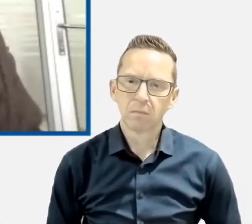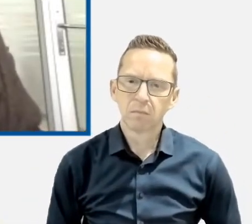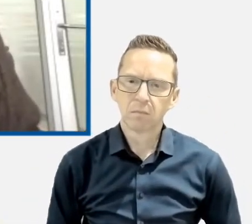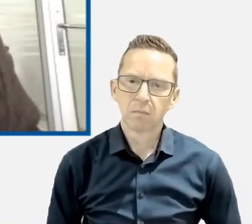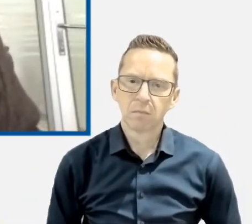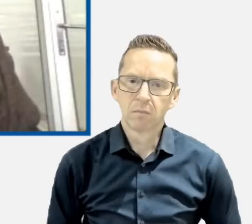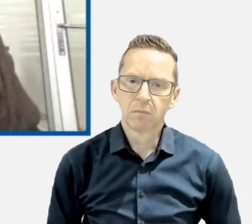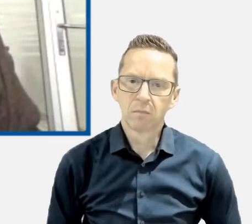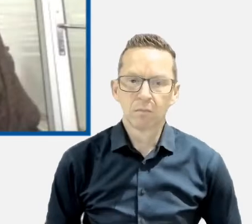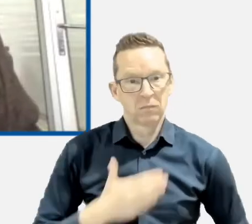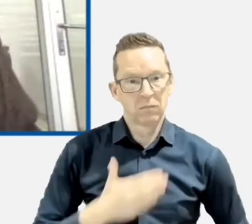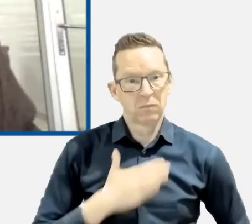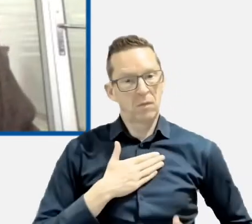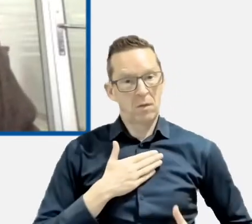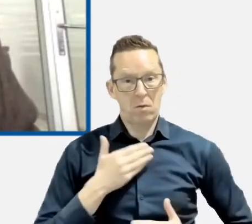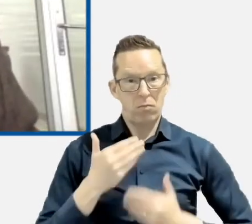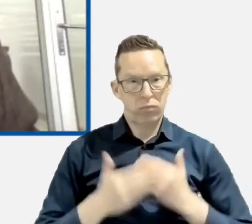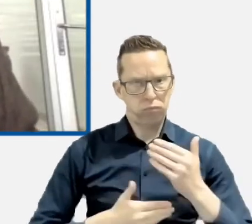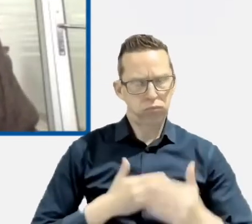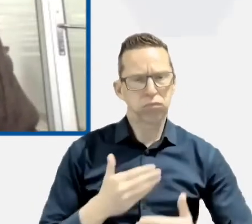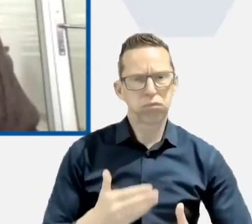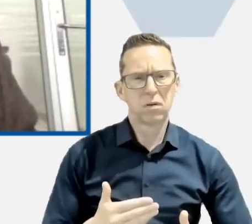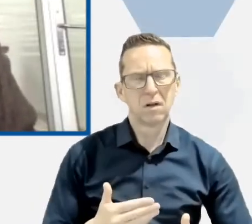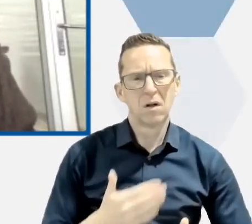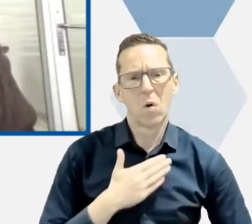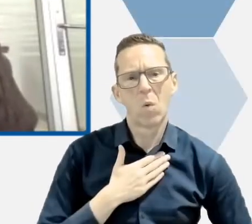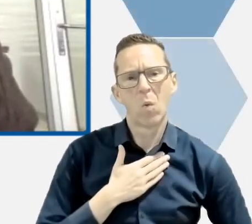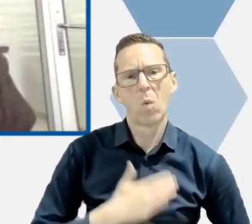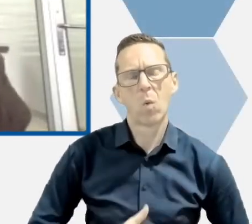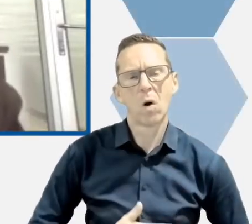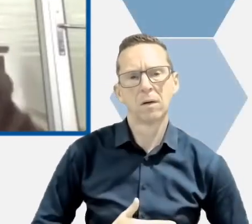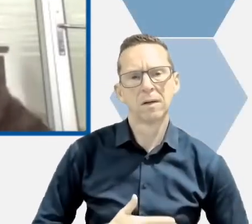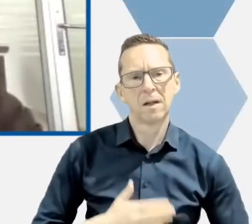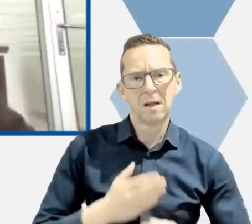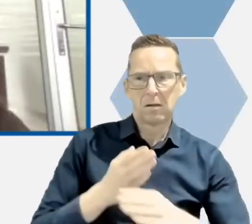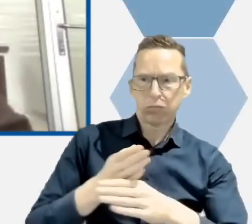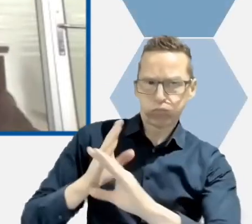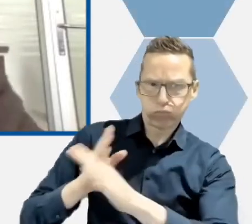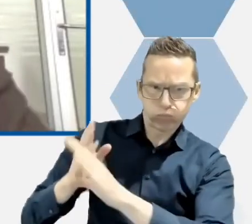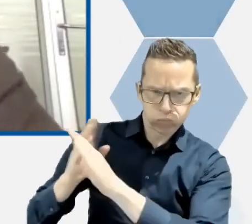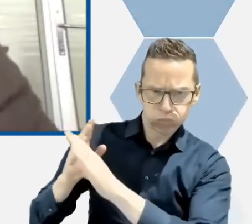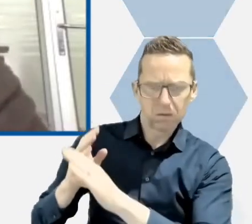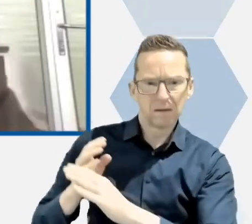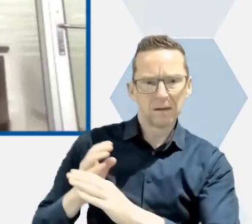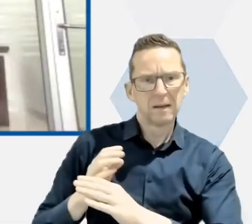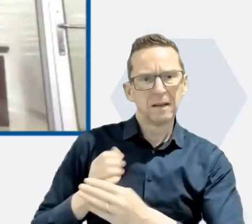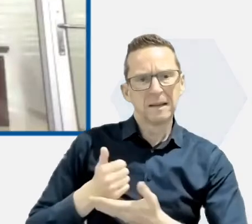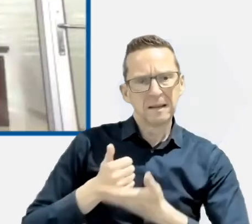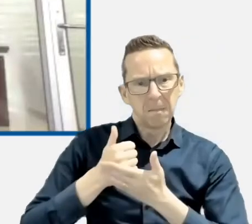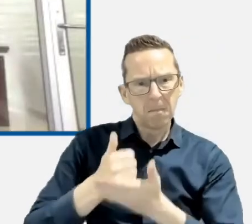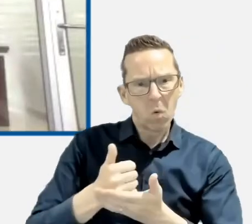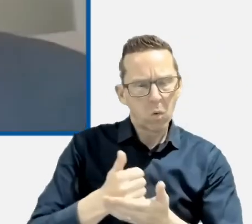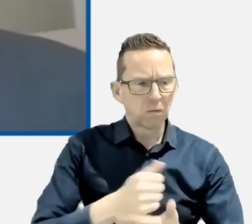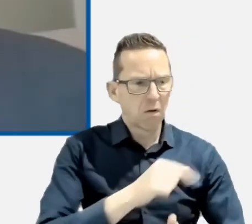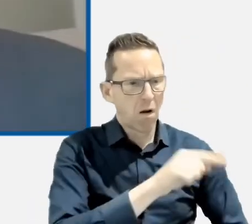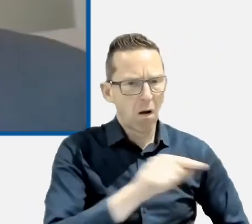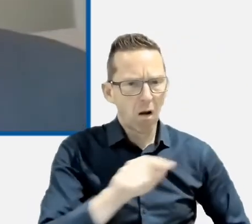to ensuring that we support all development initiatives to be sustainable. Thank you very much.